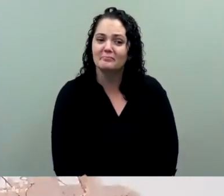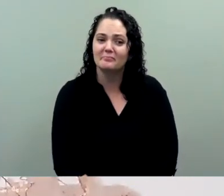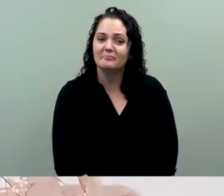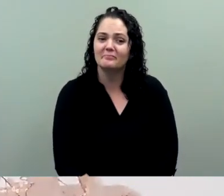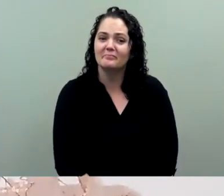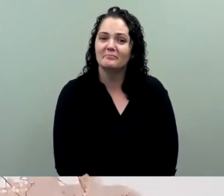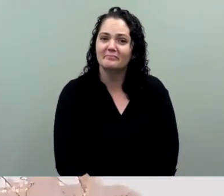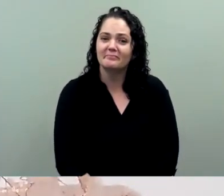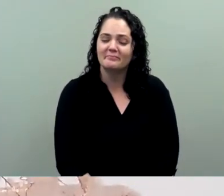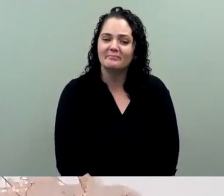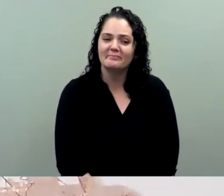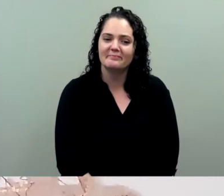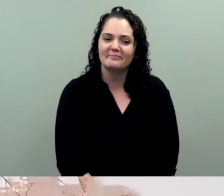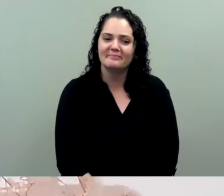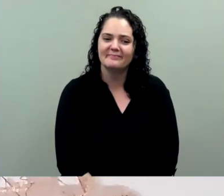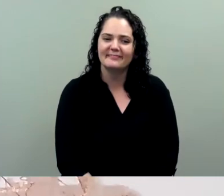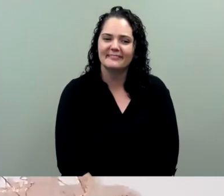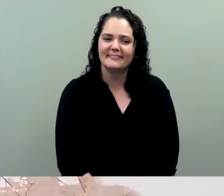Nice. All right.